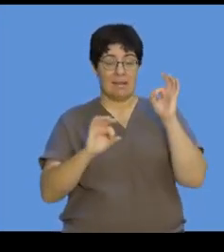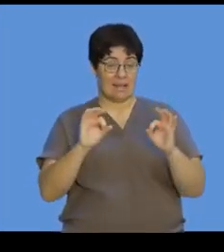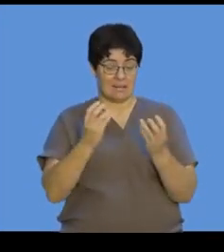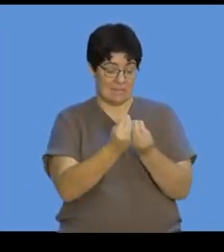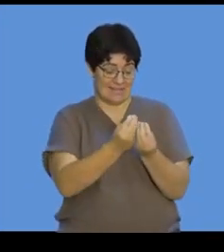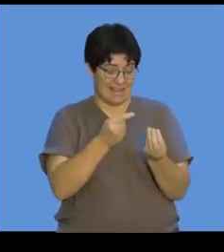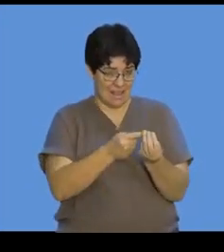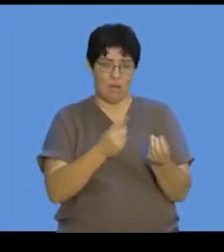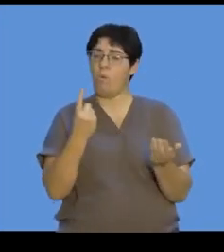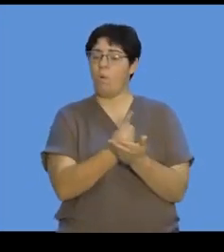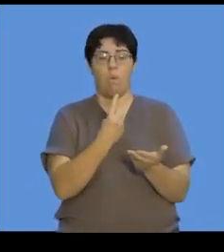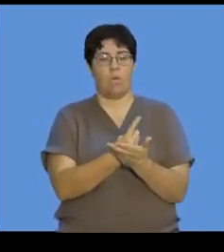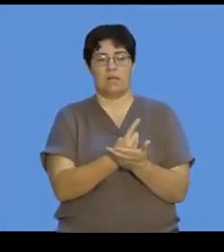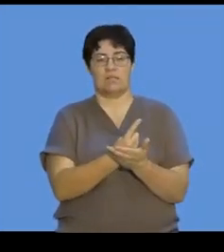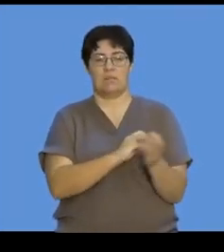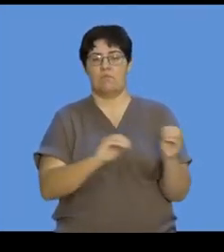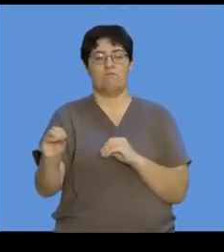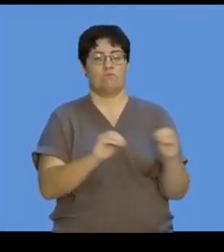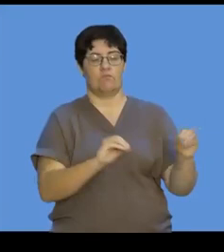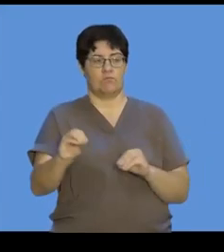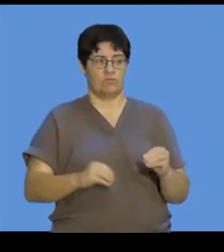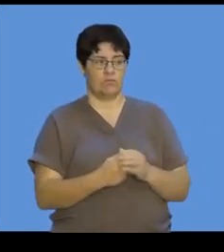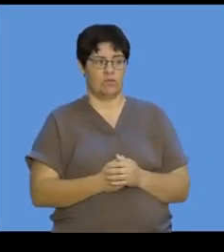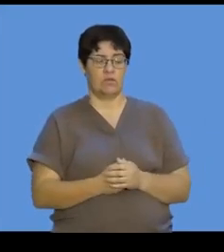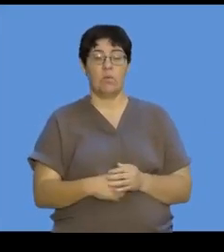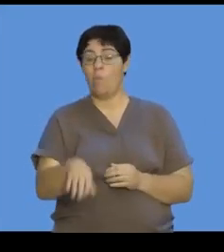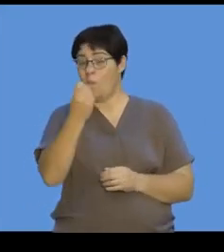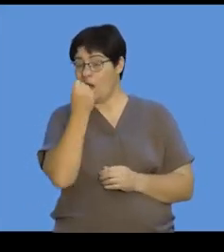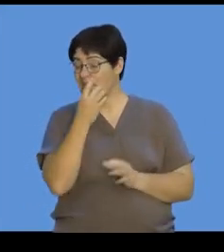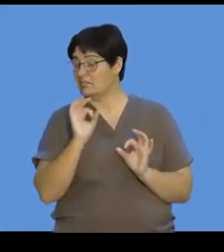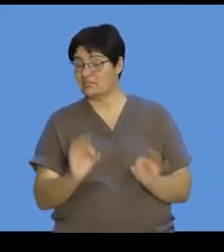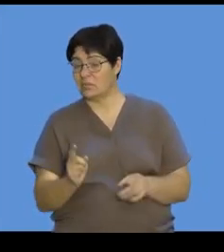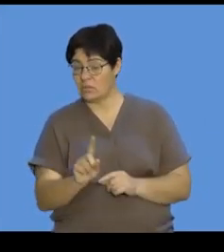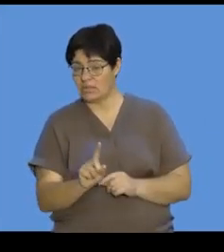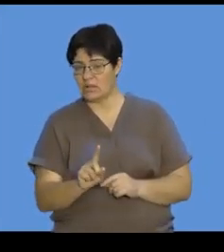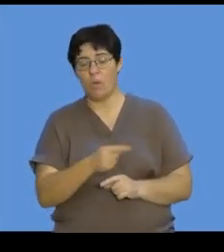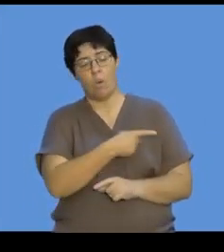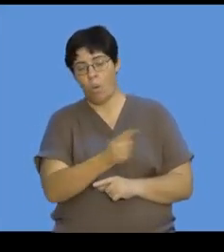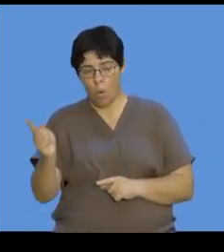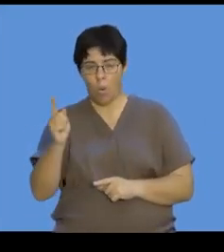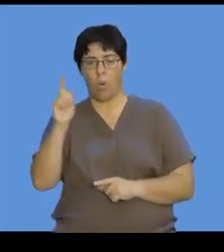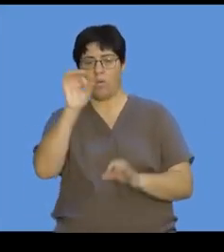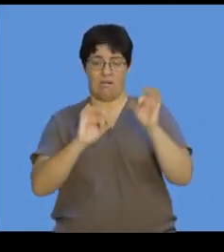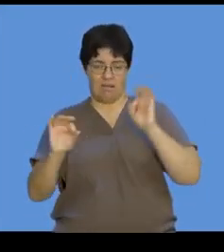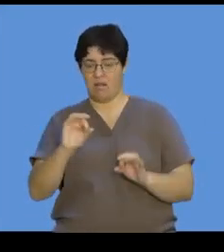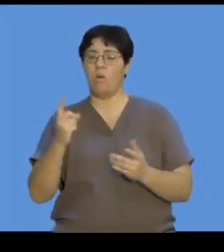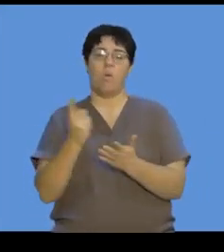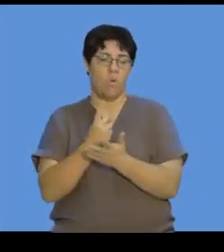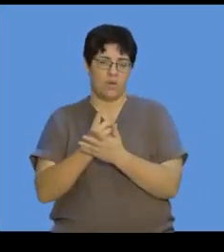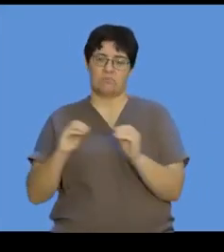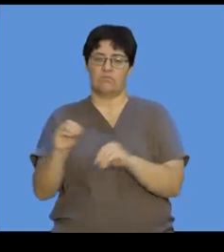in a state of motion. We understand that all forms of matter are in a continuous state